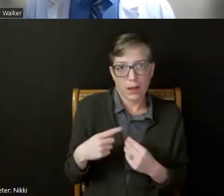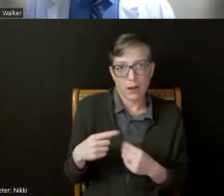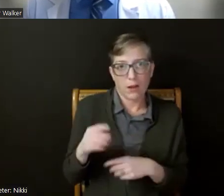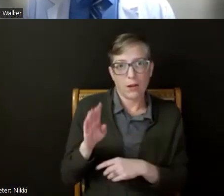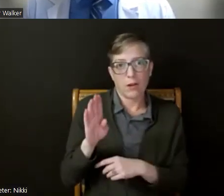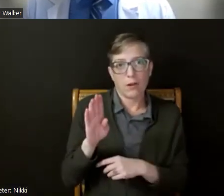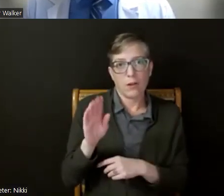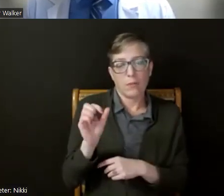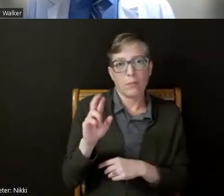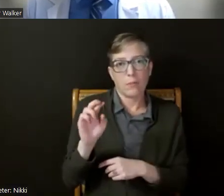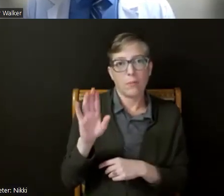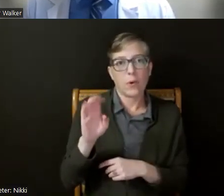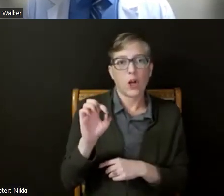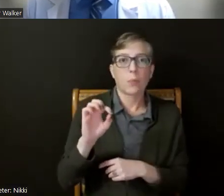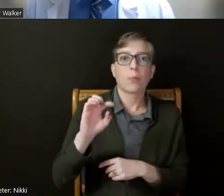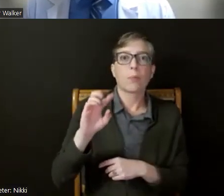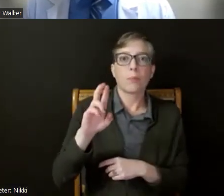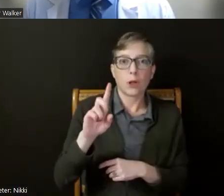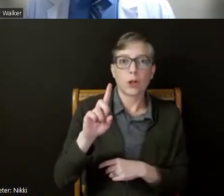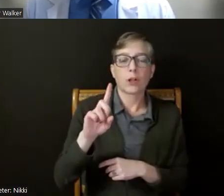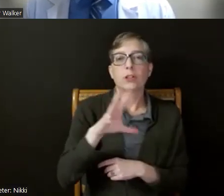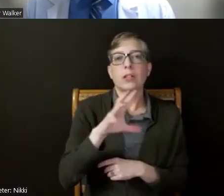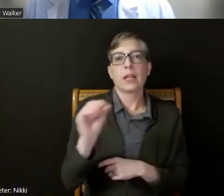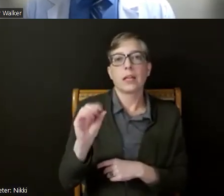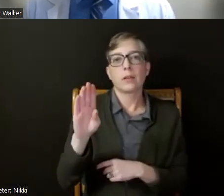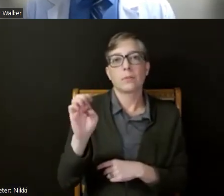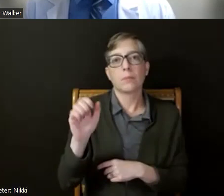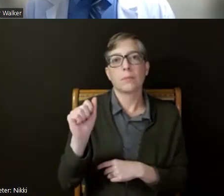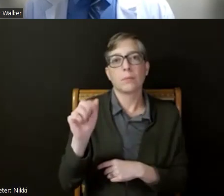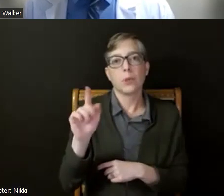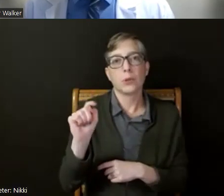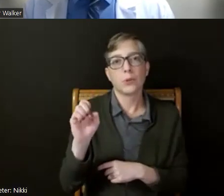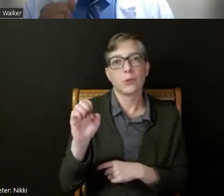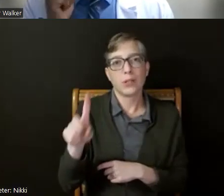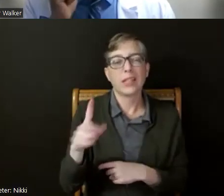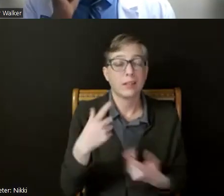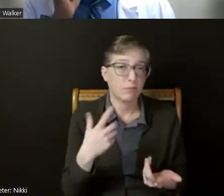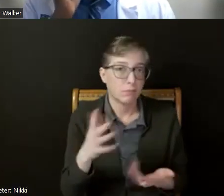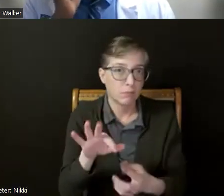with the Black community, especially since they have one of the highest rates. So when you